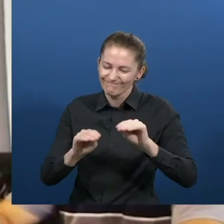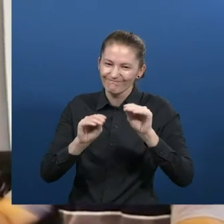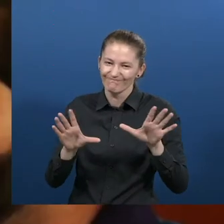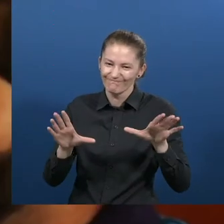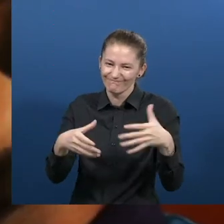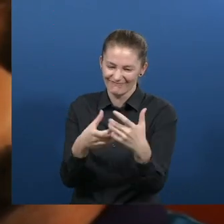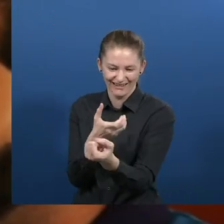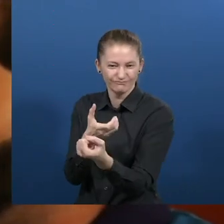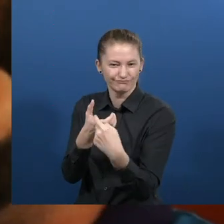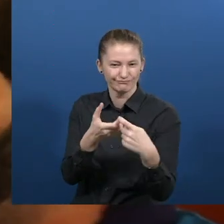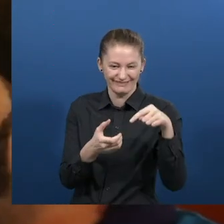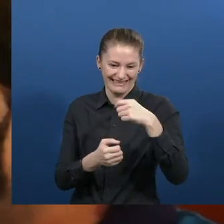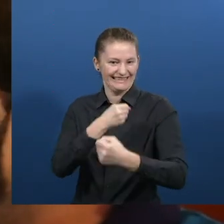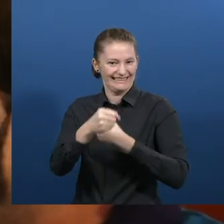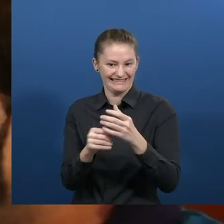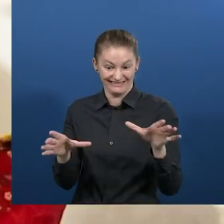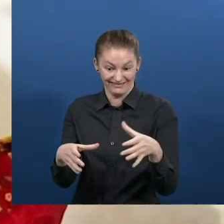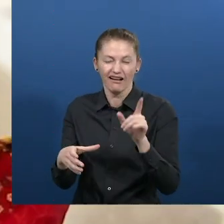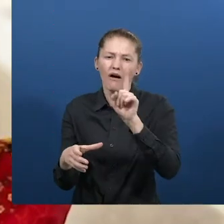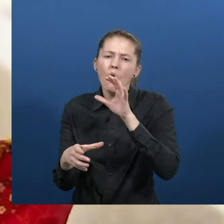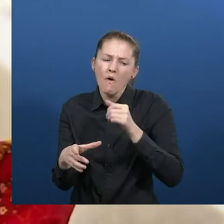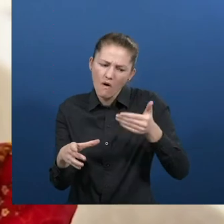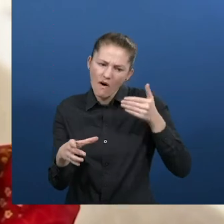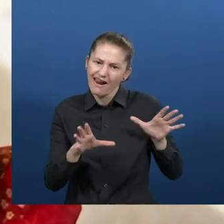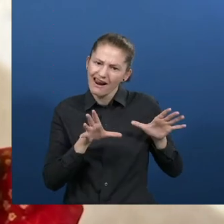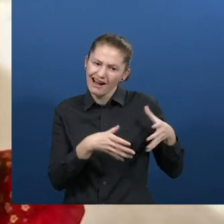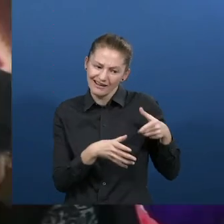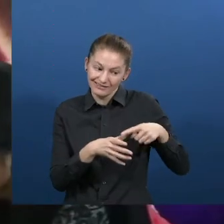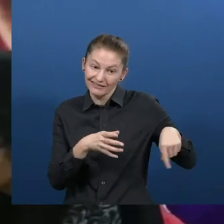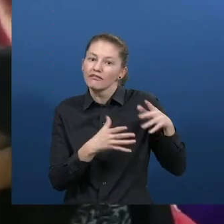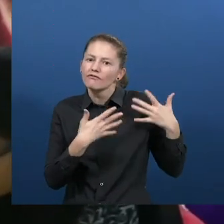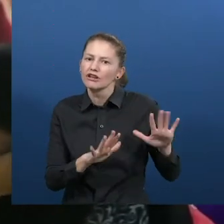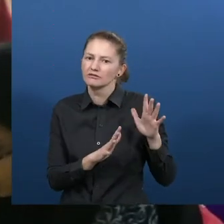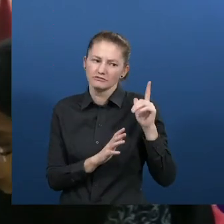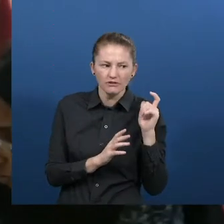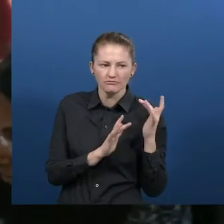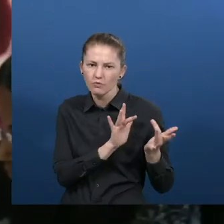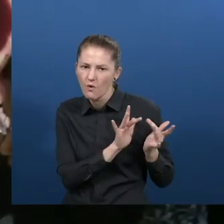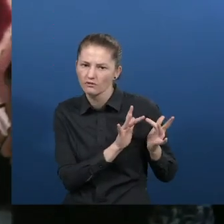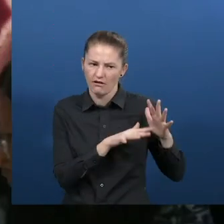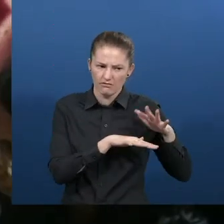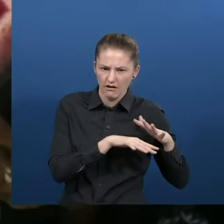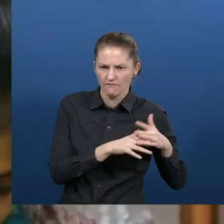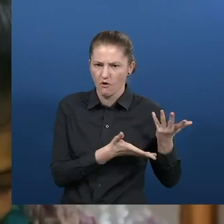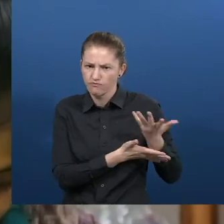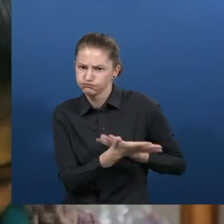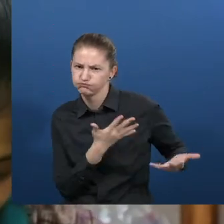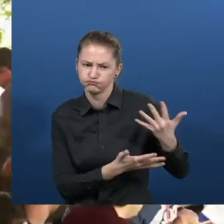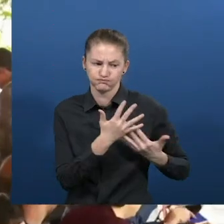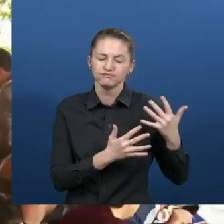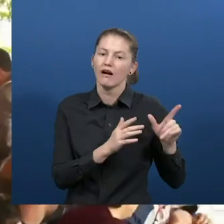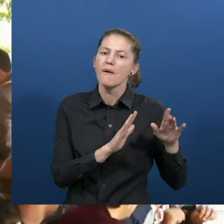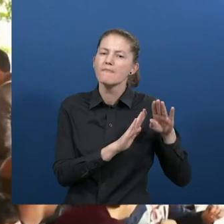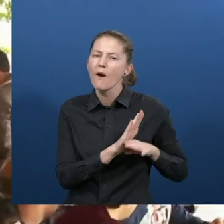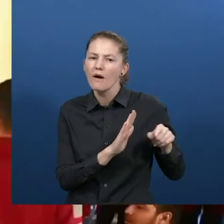participants has only just begun, previous participants have built on contacts made through the program to take forward replication in new